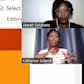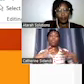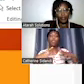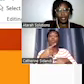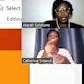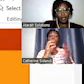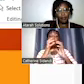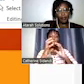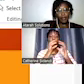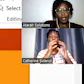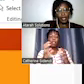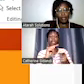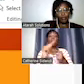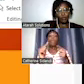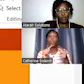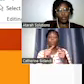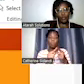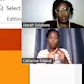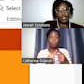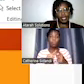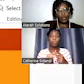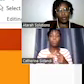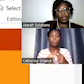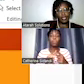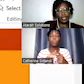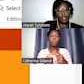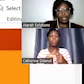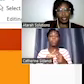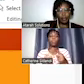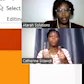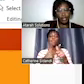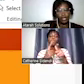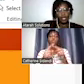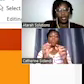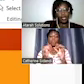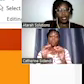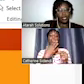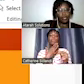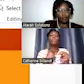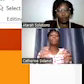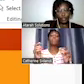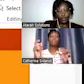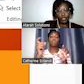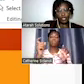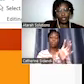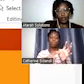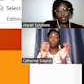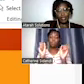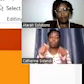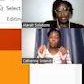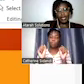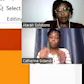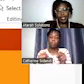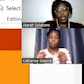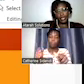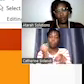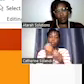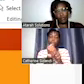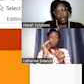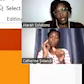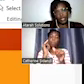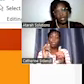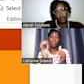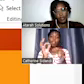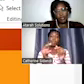be. If you want to attend, you can send us an email. And if you look at your screen, you can see my email and